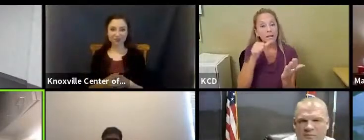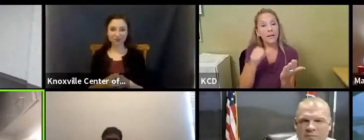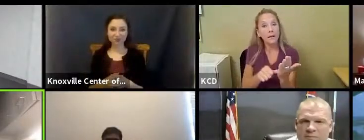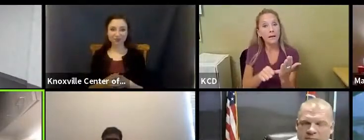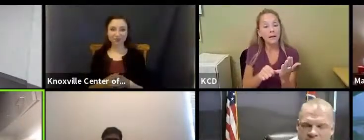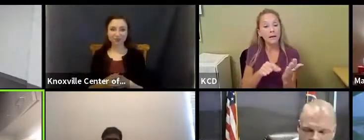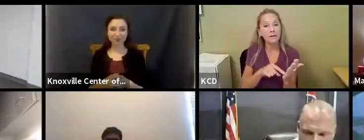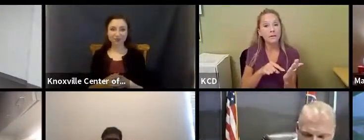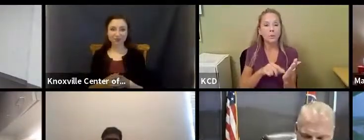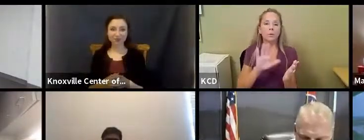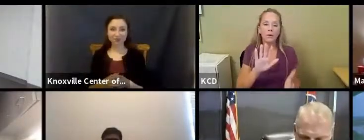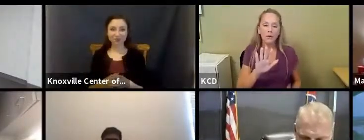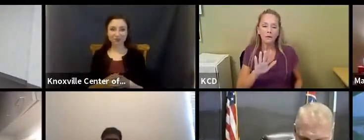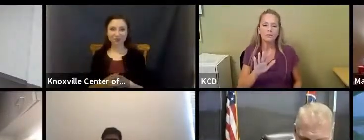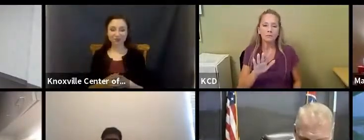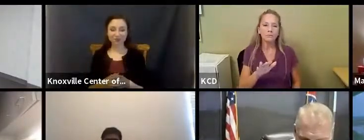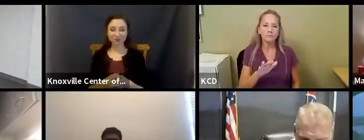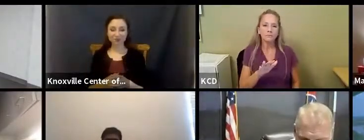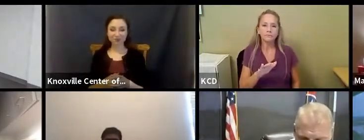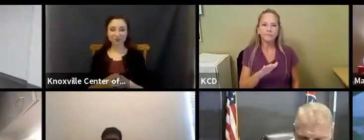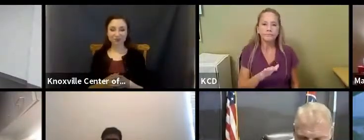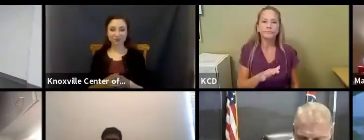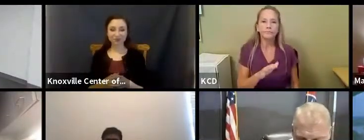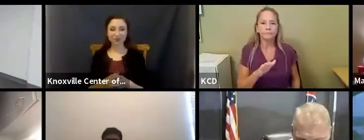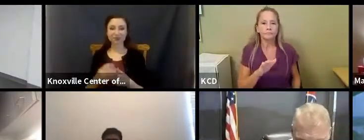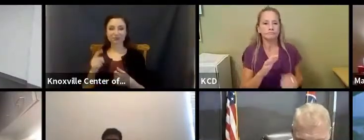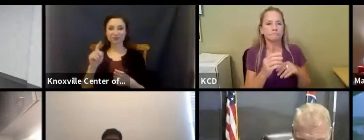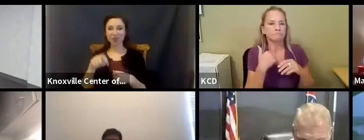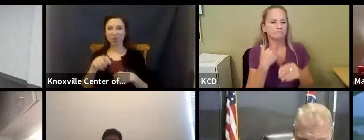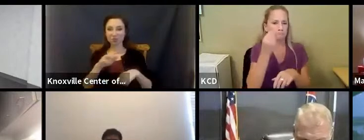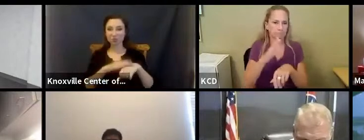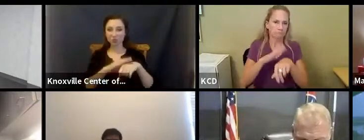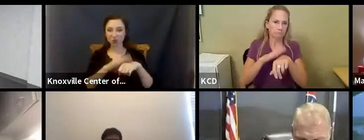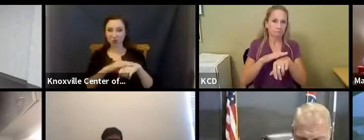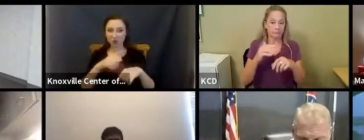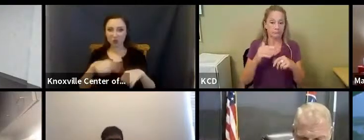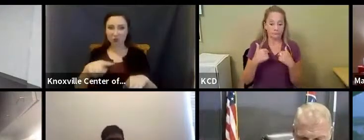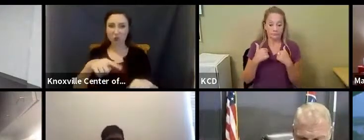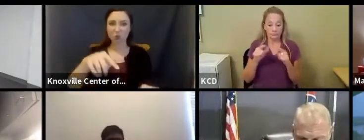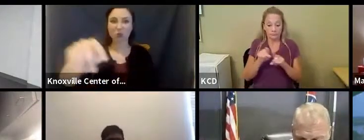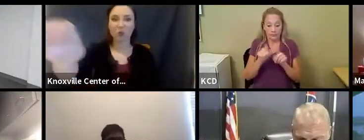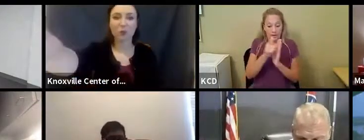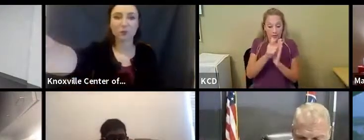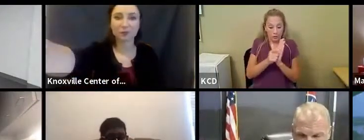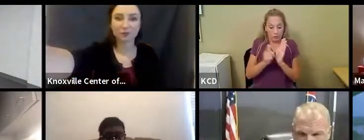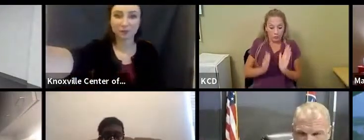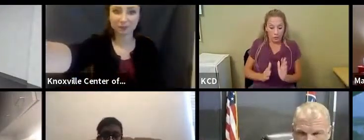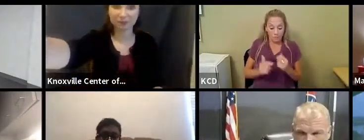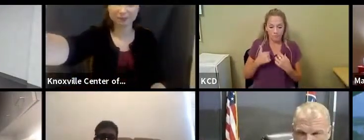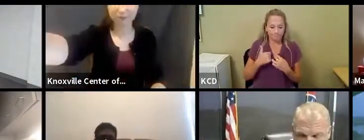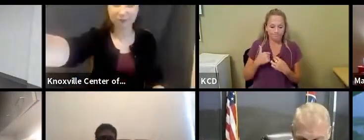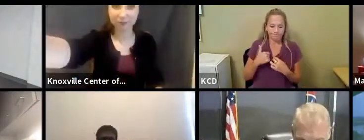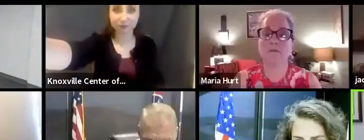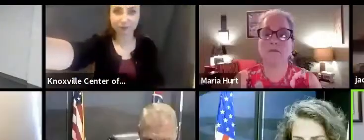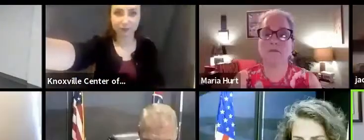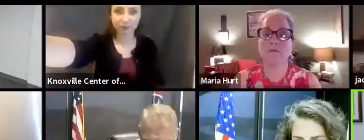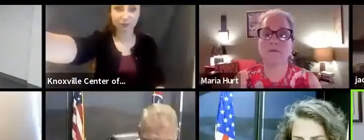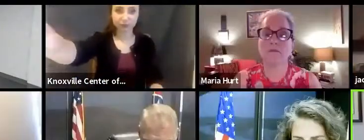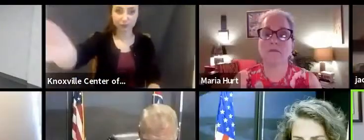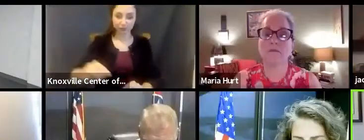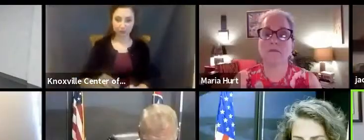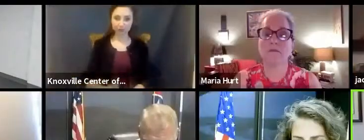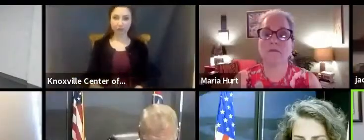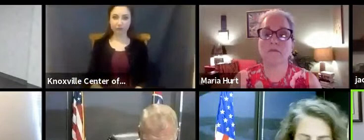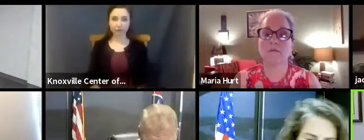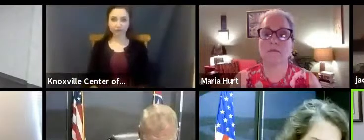letter, and first of all, I should caution you all, as an attorney, I really am not comfortable discussing legal